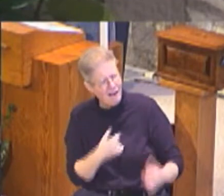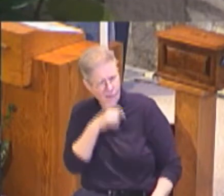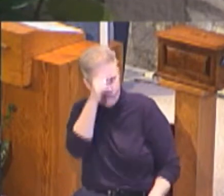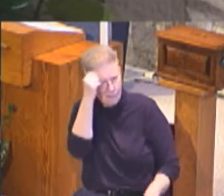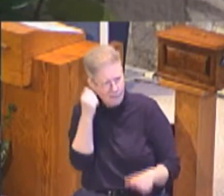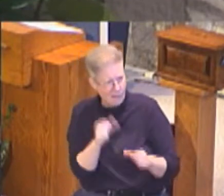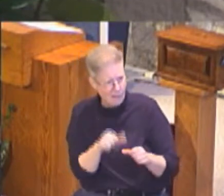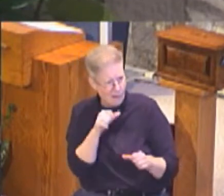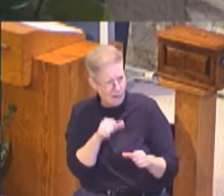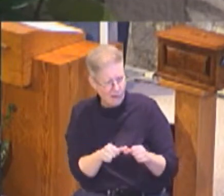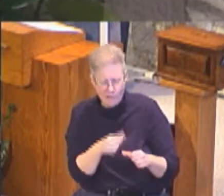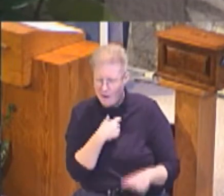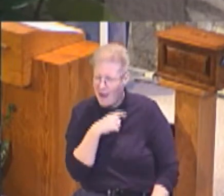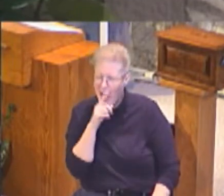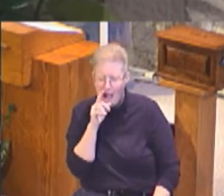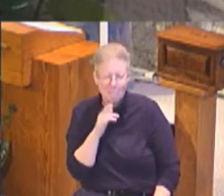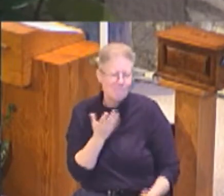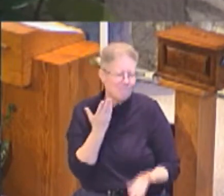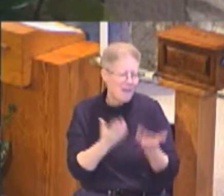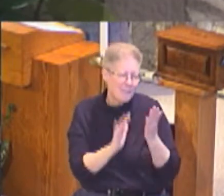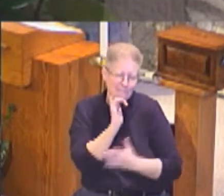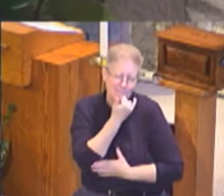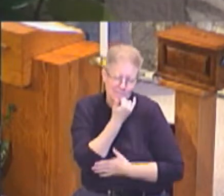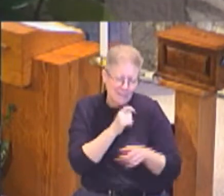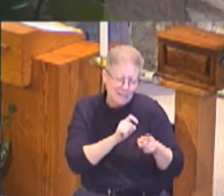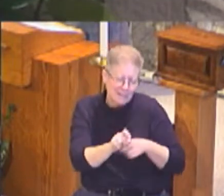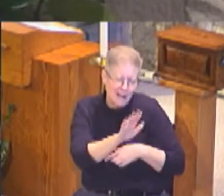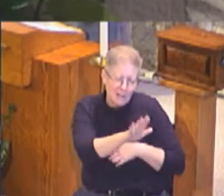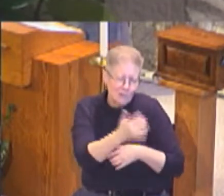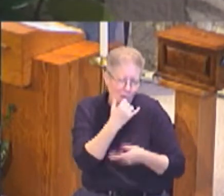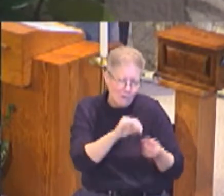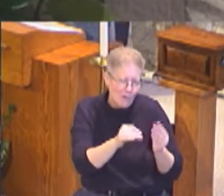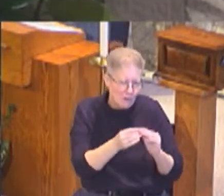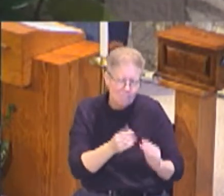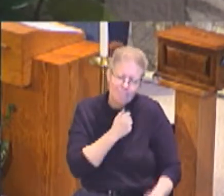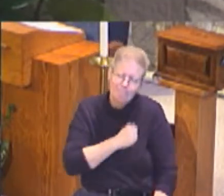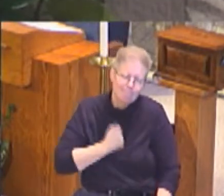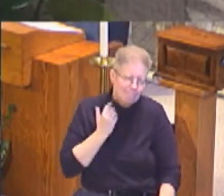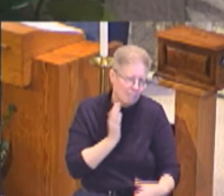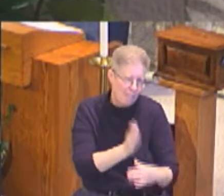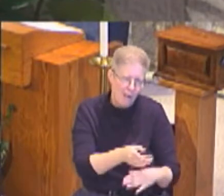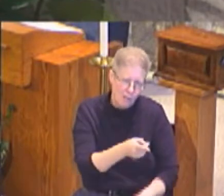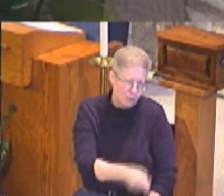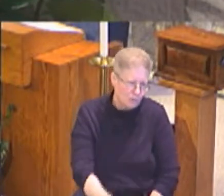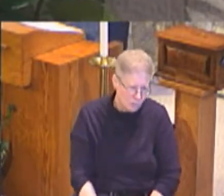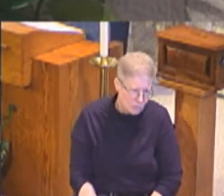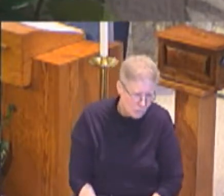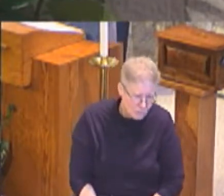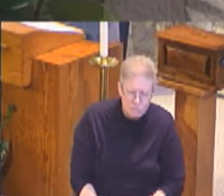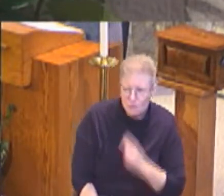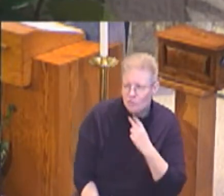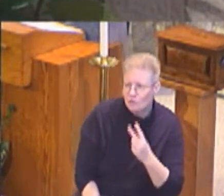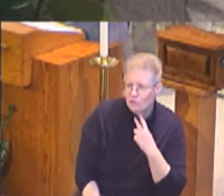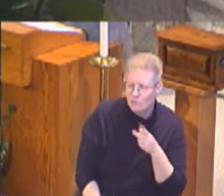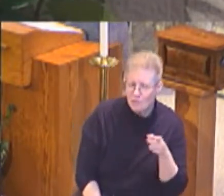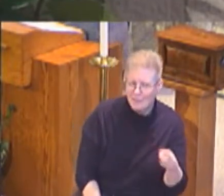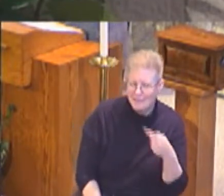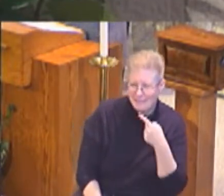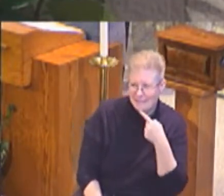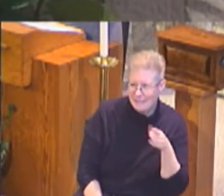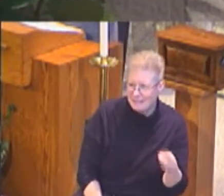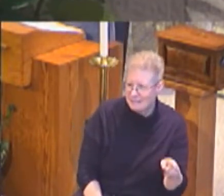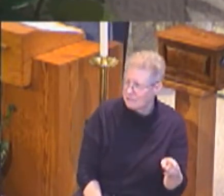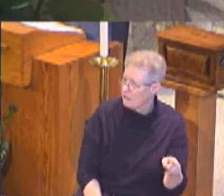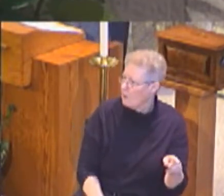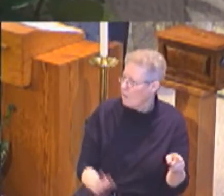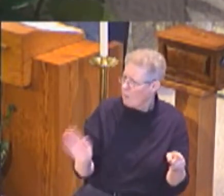I must have dialed your number by mistake. I am so terribly sorry to have bothered you. The voice on the other end of the phone said, no